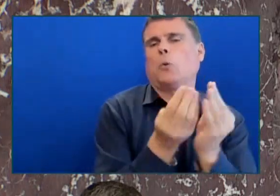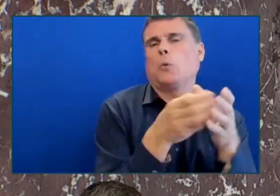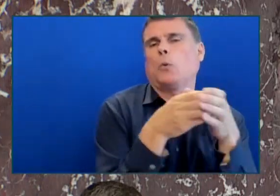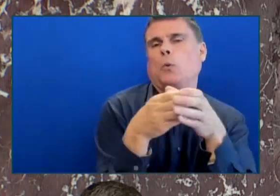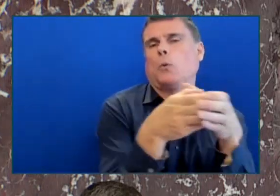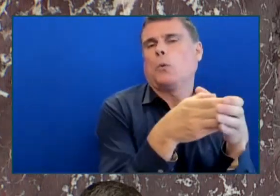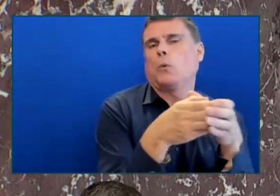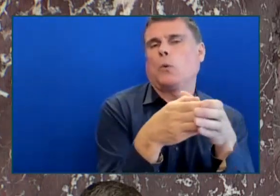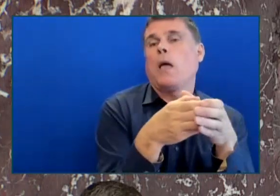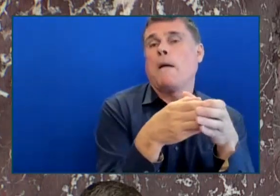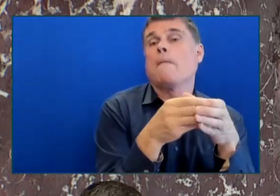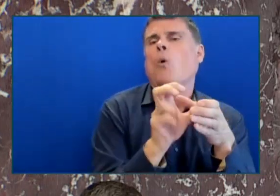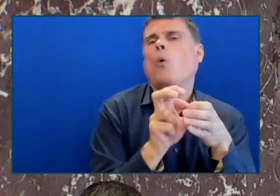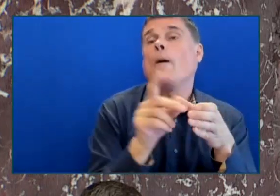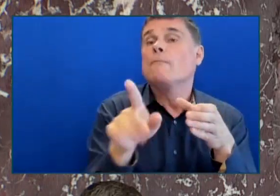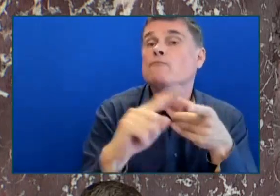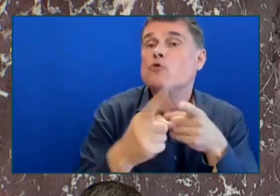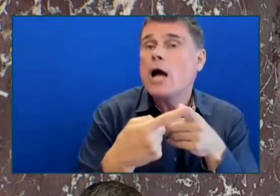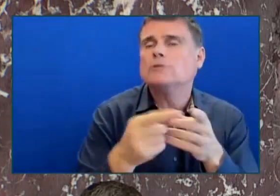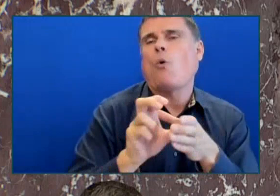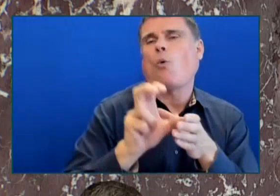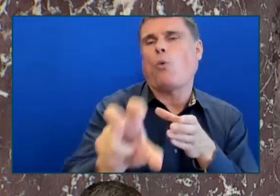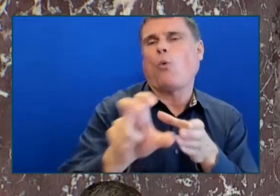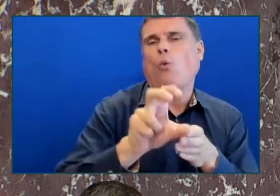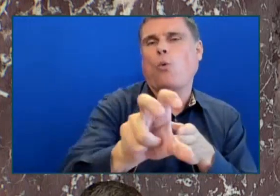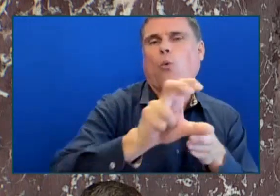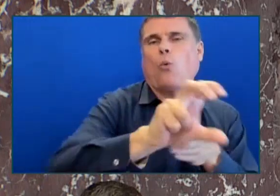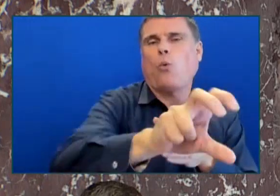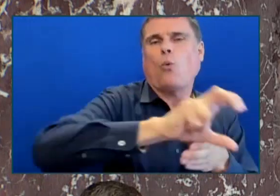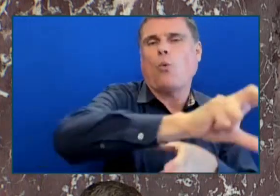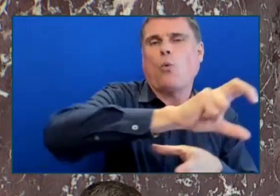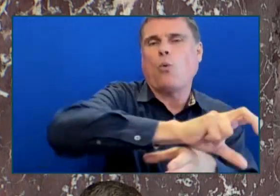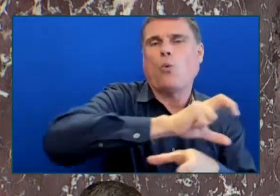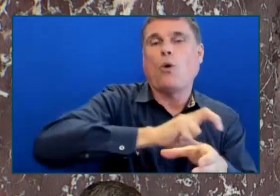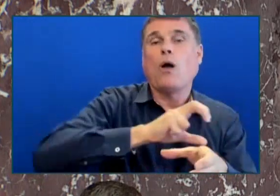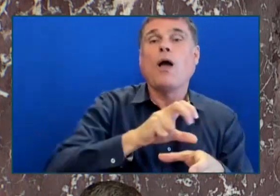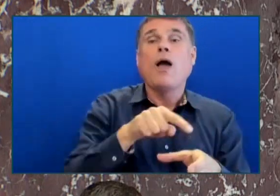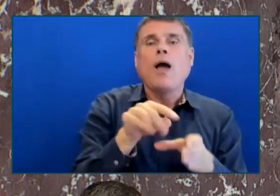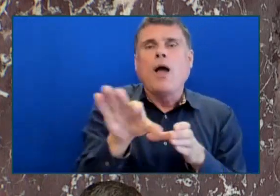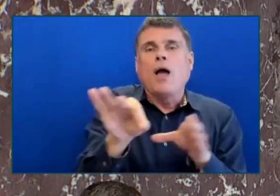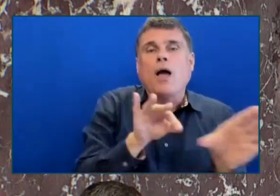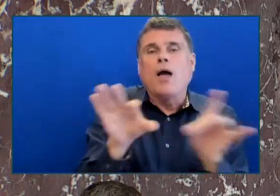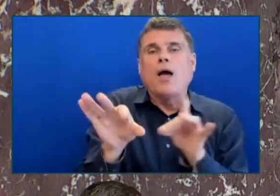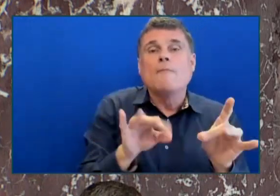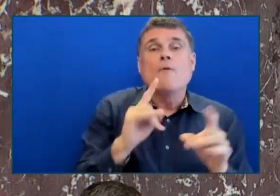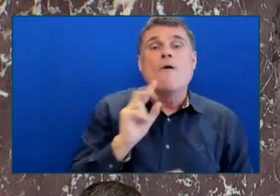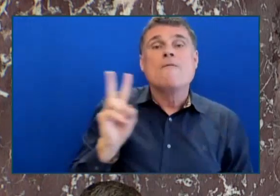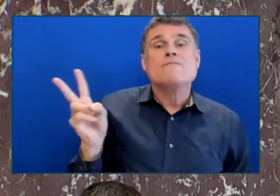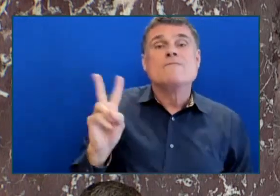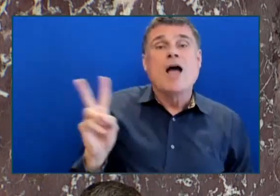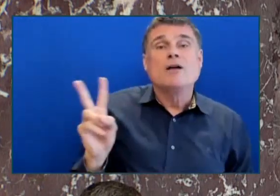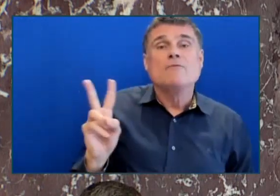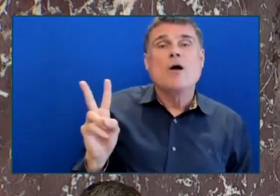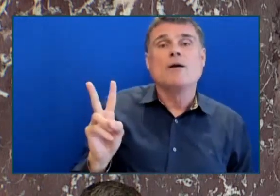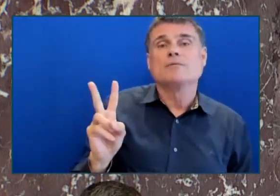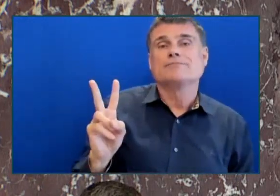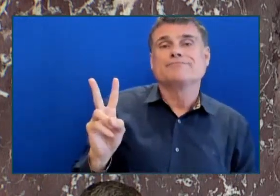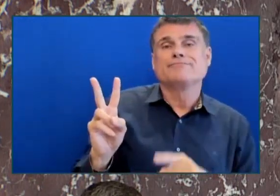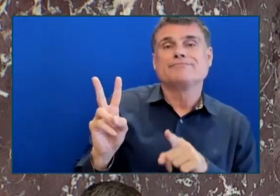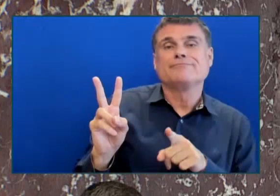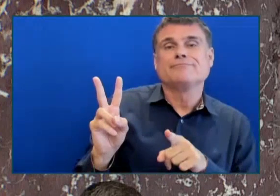hand-picked candidate in the Vancouver Coachella by-election was on that same board that is already having serious questions raised to